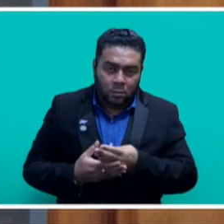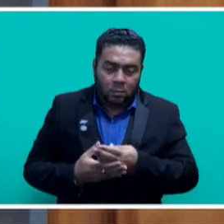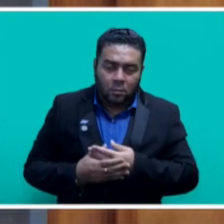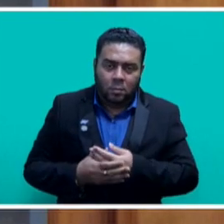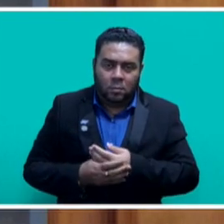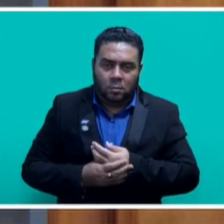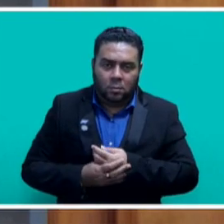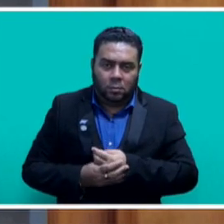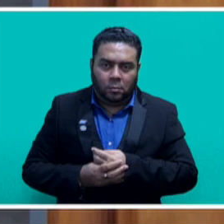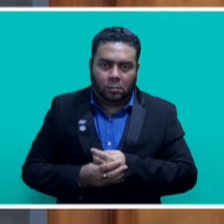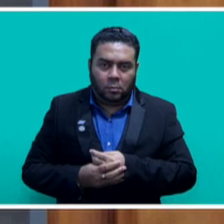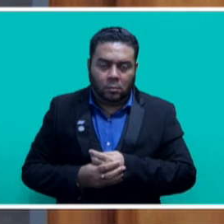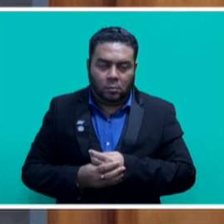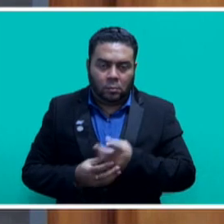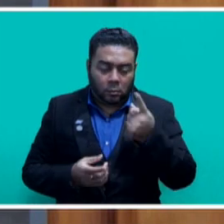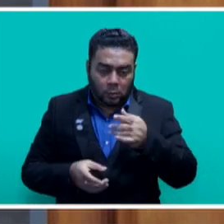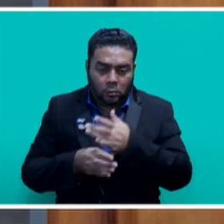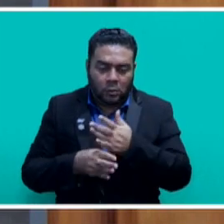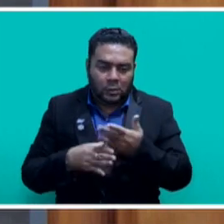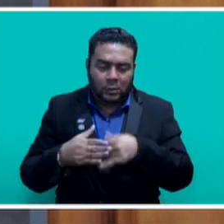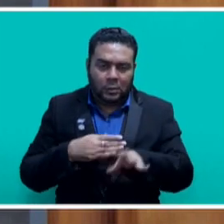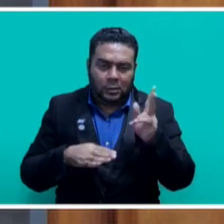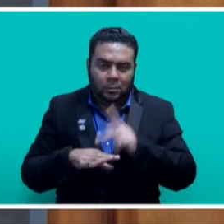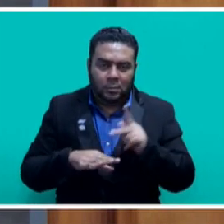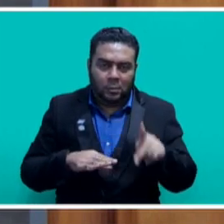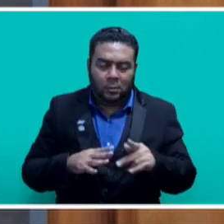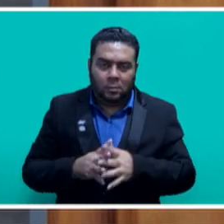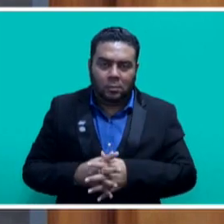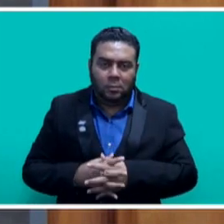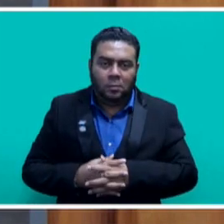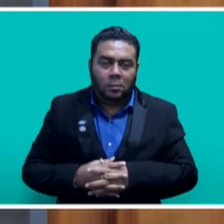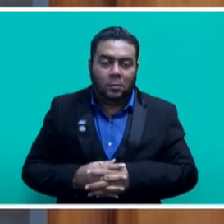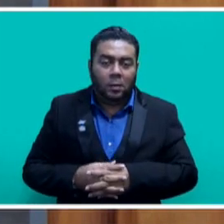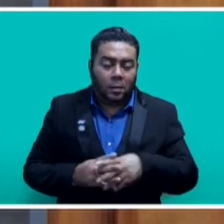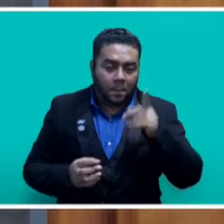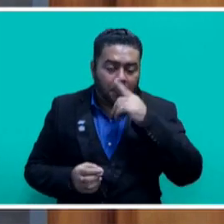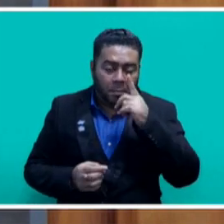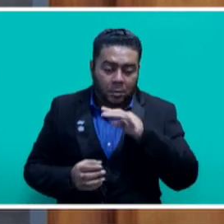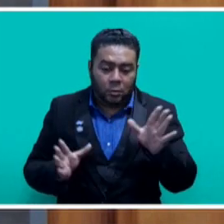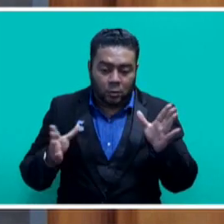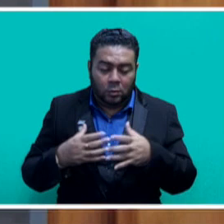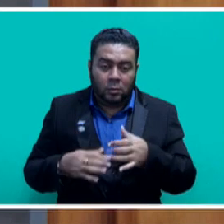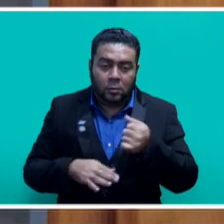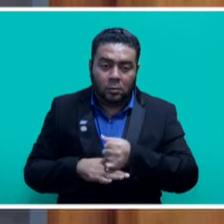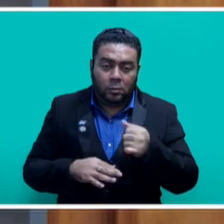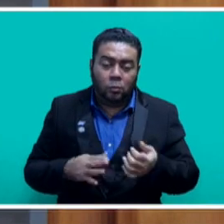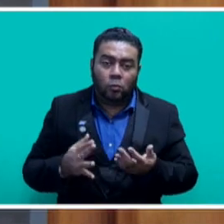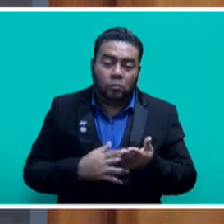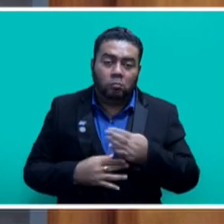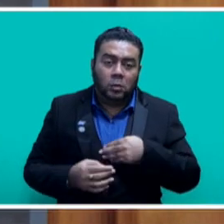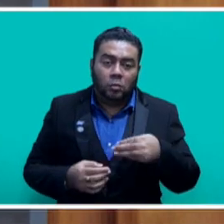during their orders in Parliament. Mr. Speaker, sir, the People's Coalition Government, through the Ministry of Education,